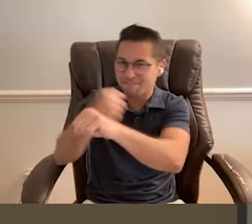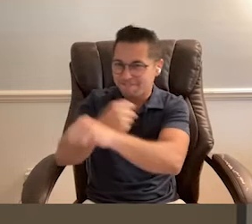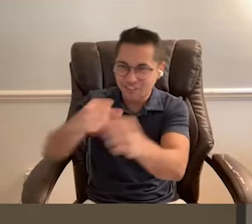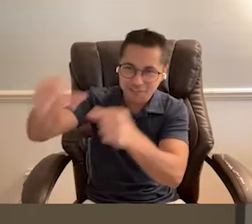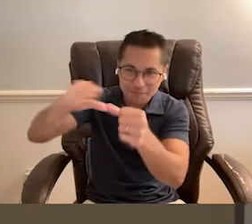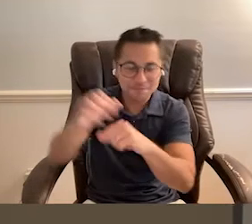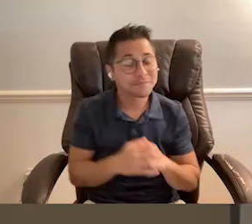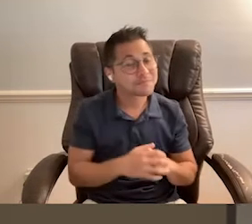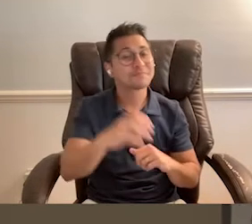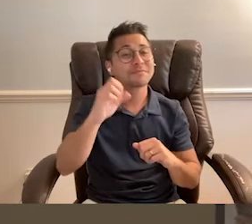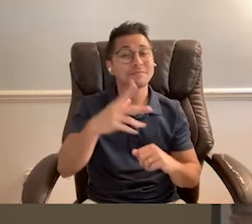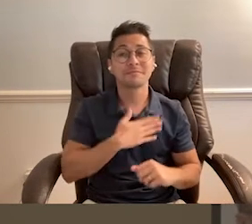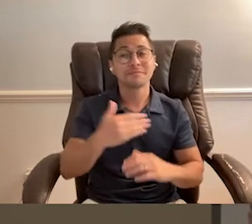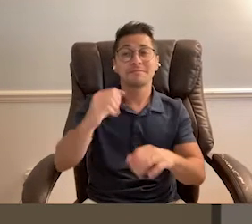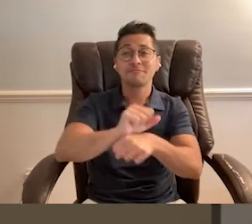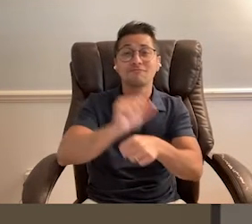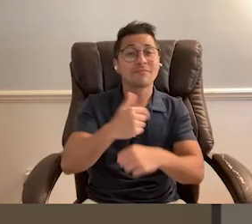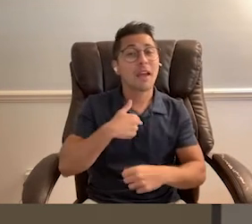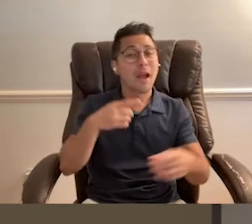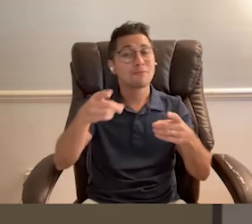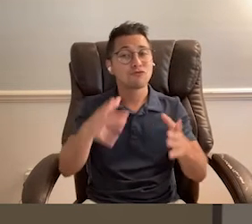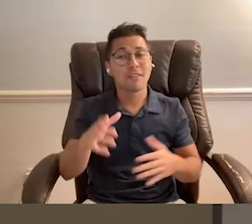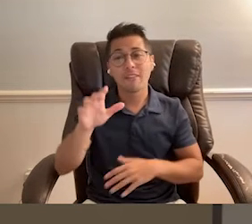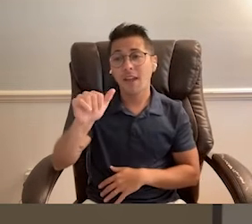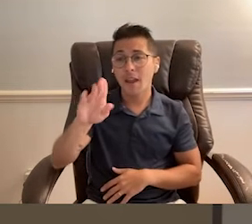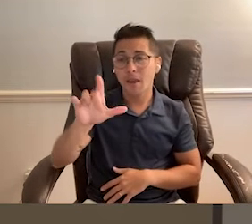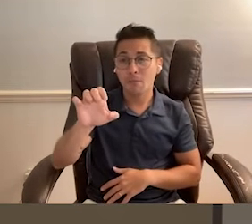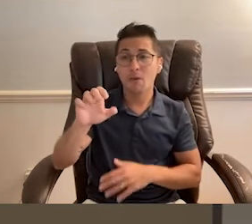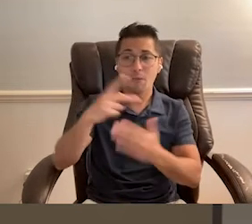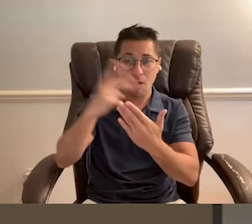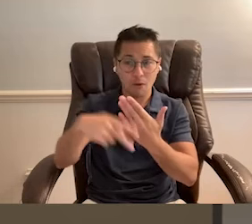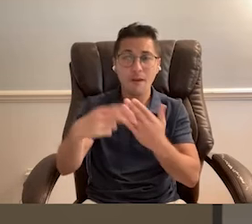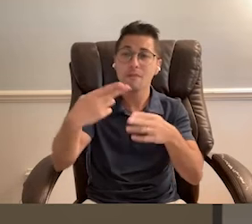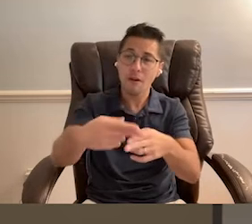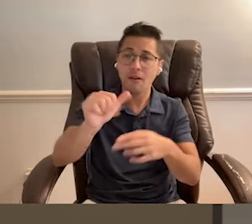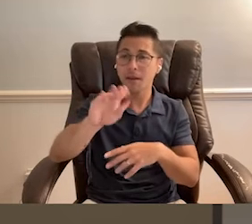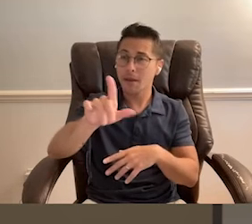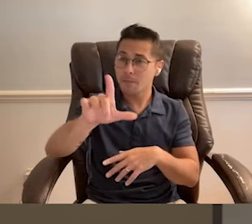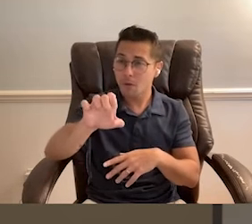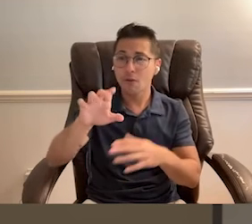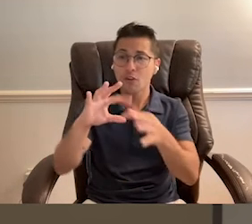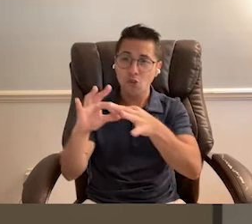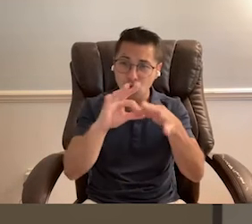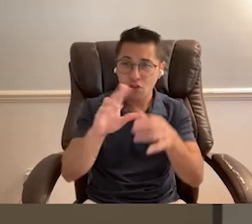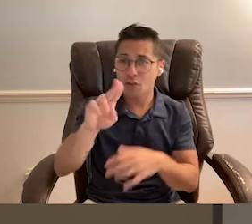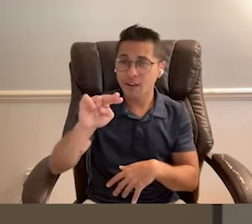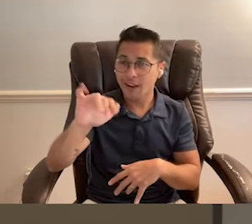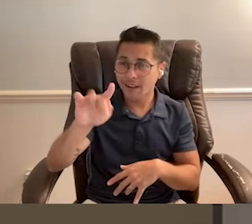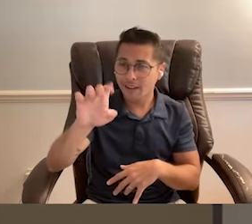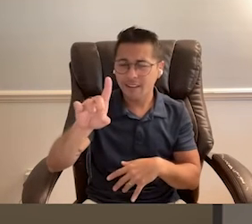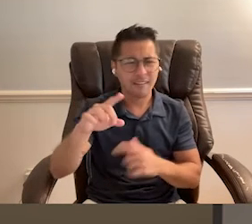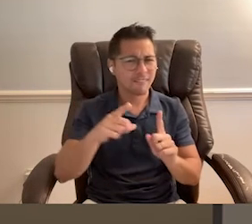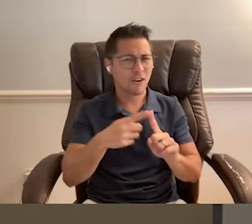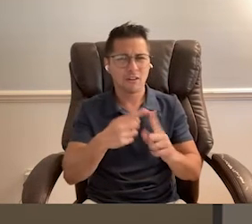I'm the director of ABLE's program called ABLE United. And the first thing we have to start off is, what is ABLE, right? You know, we